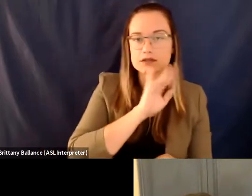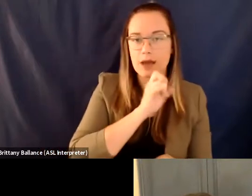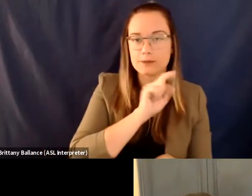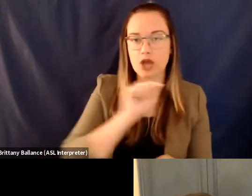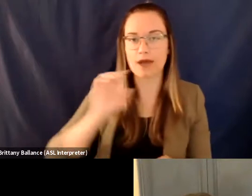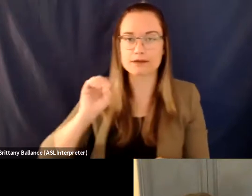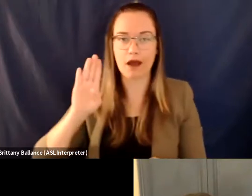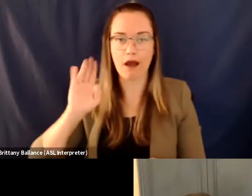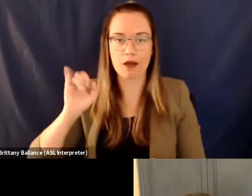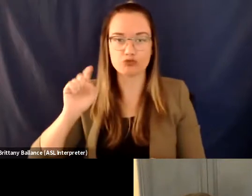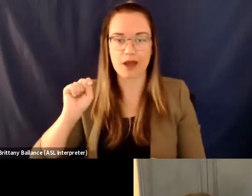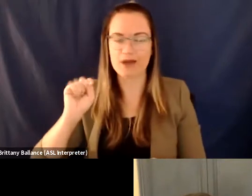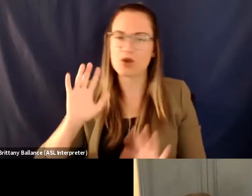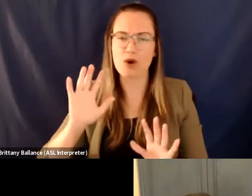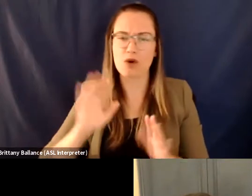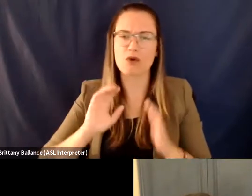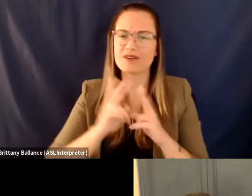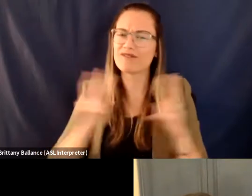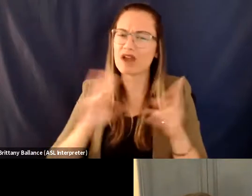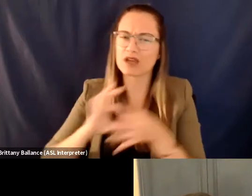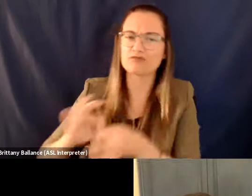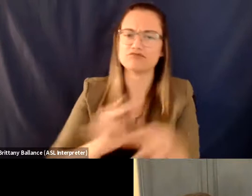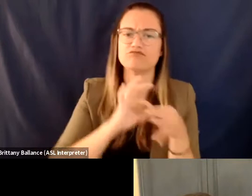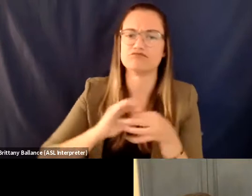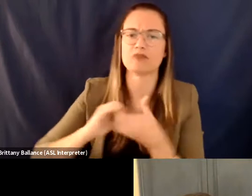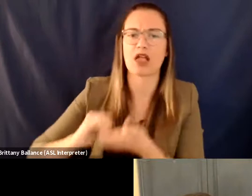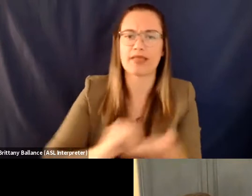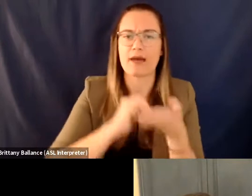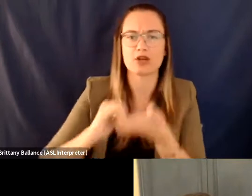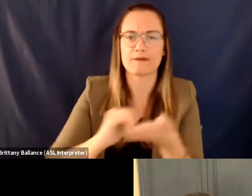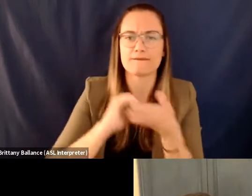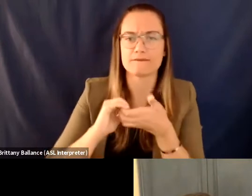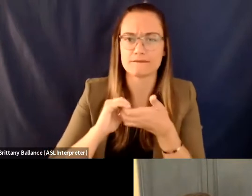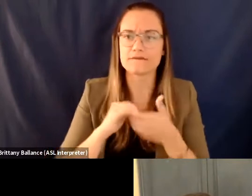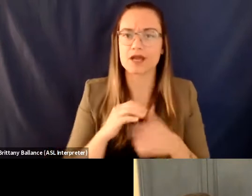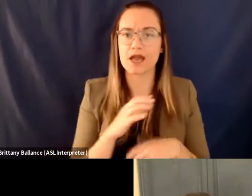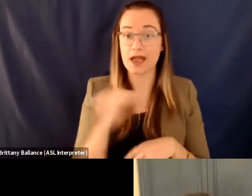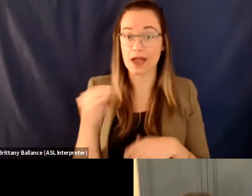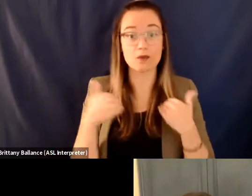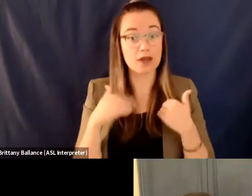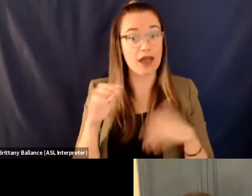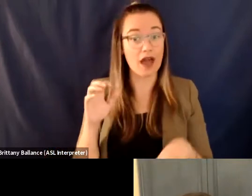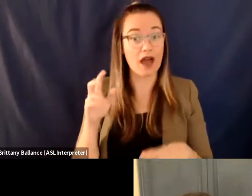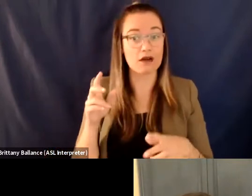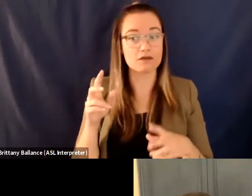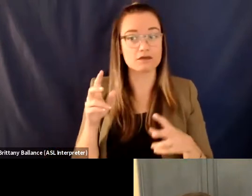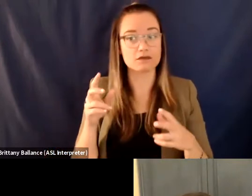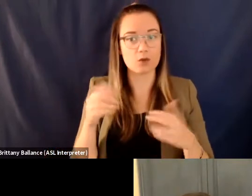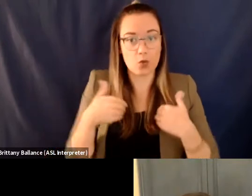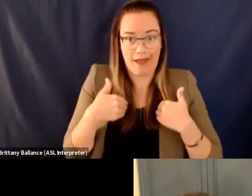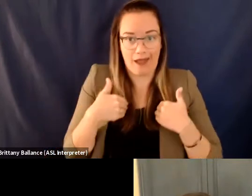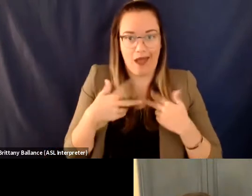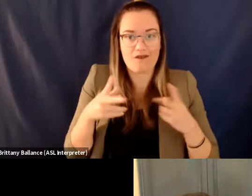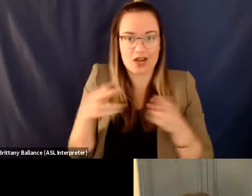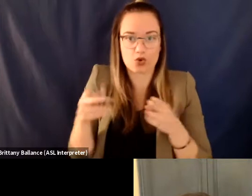or you know, it's much more collaborative. And I think you're asking, even though we, you know, we always retain editorial control, that's